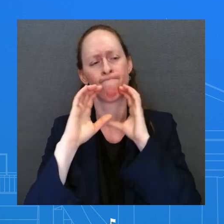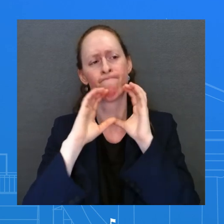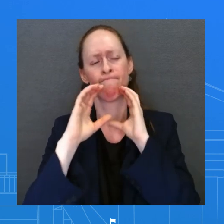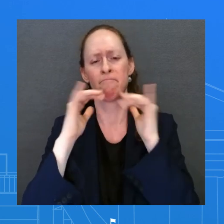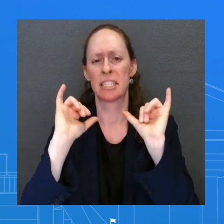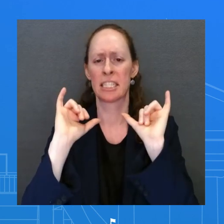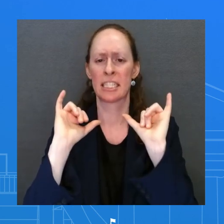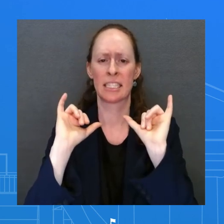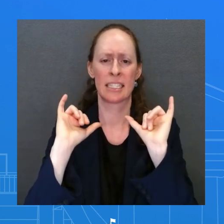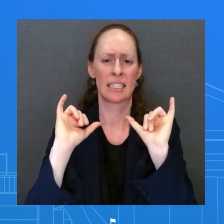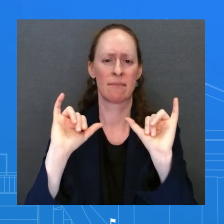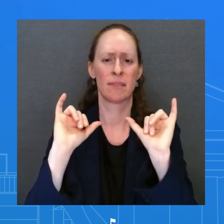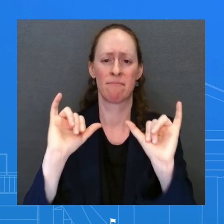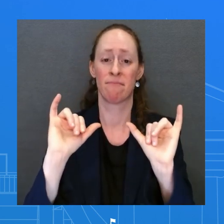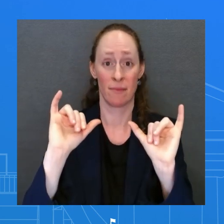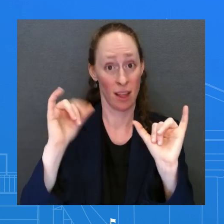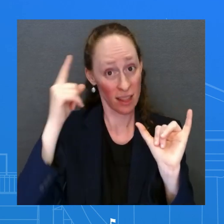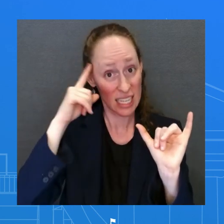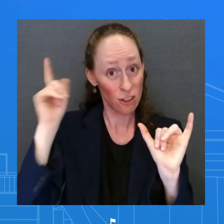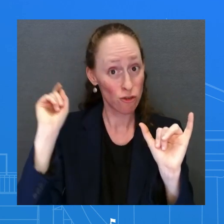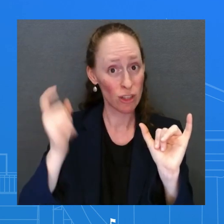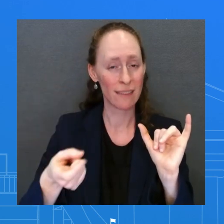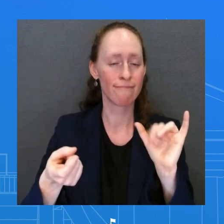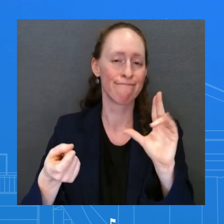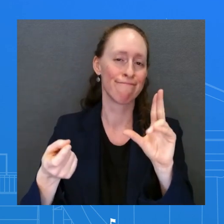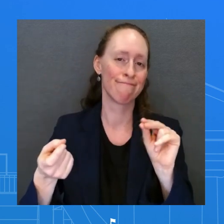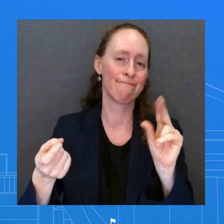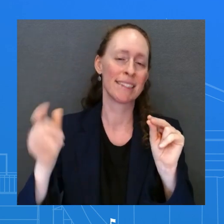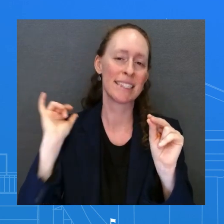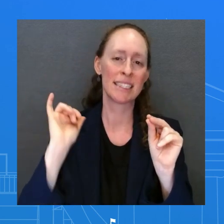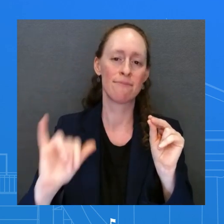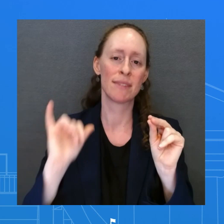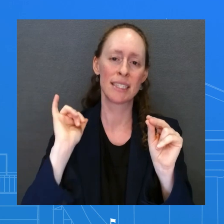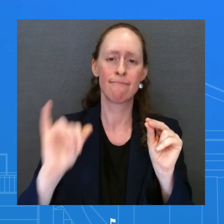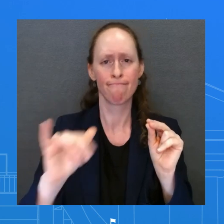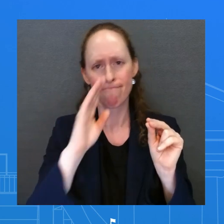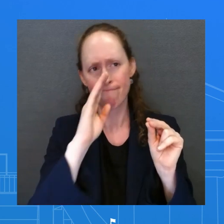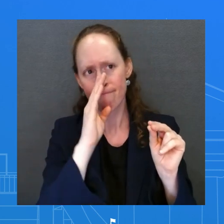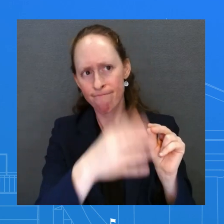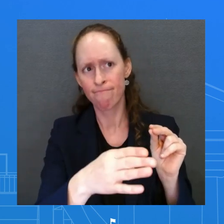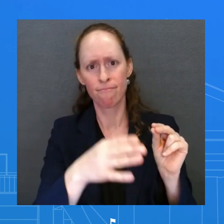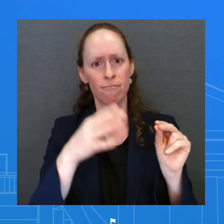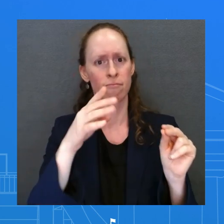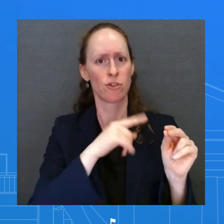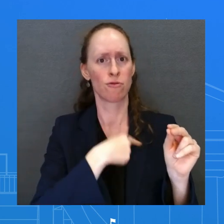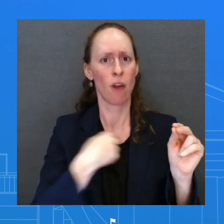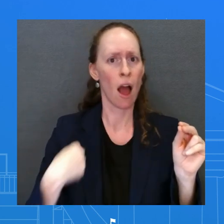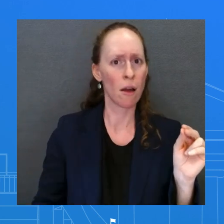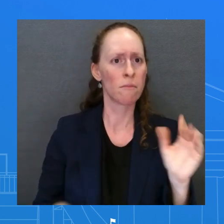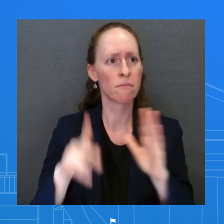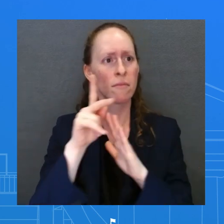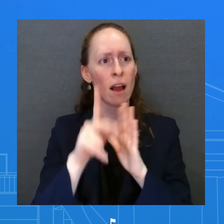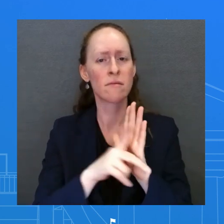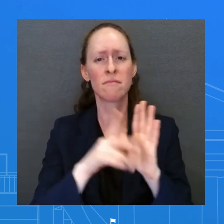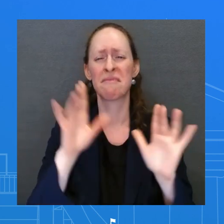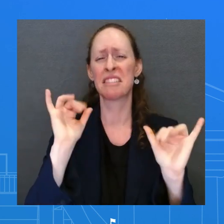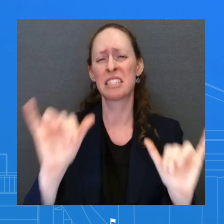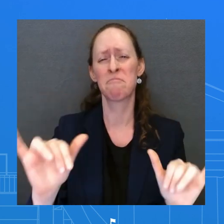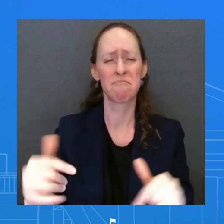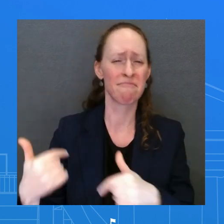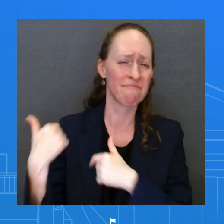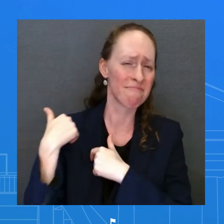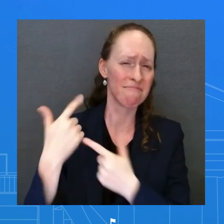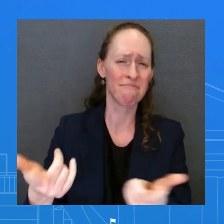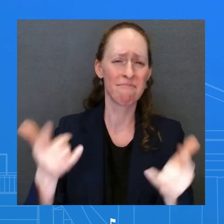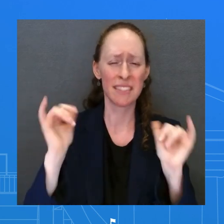About China, as he's done the last 2 years, and he'll talk about the differences, clearly, that they have, and disagreements. That is